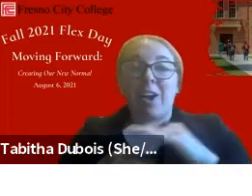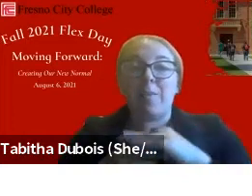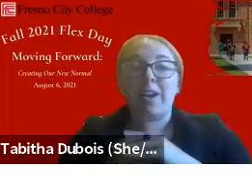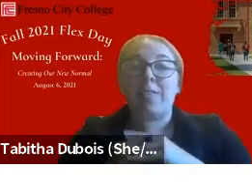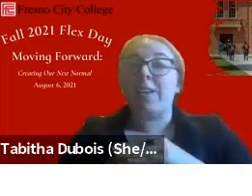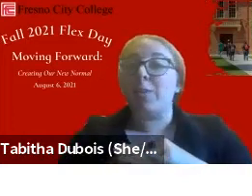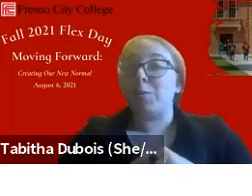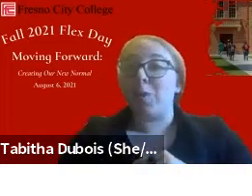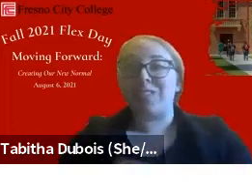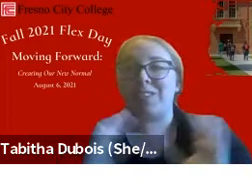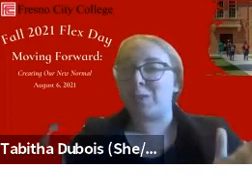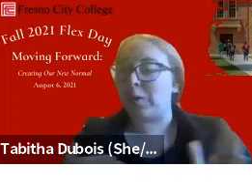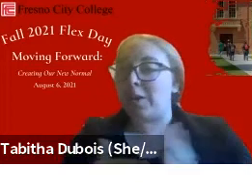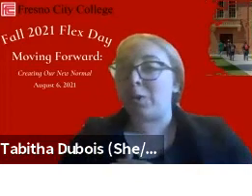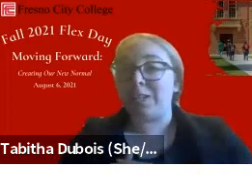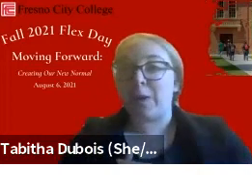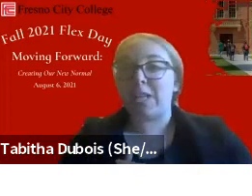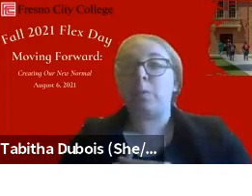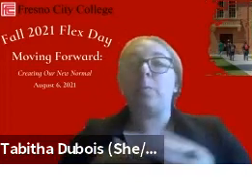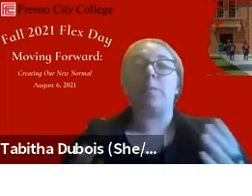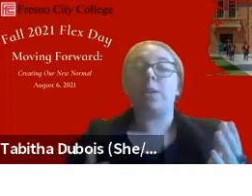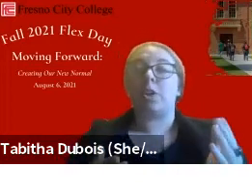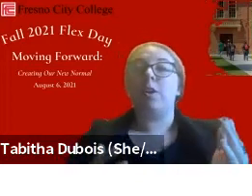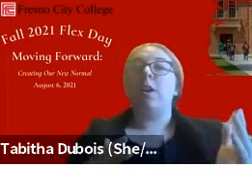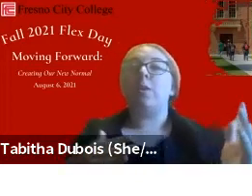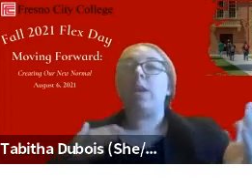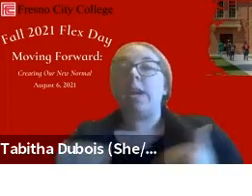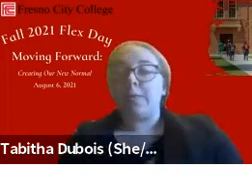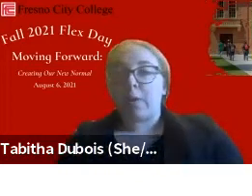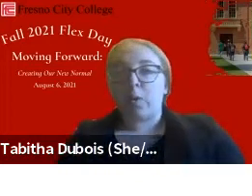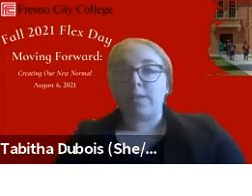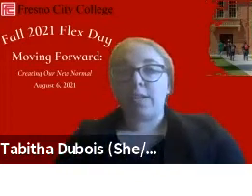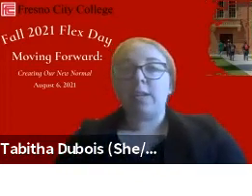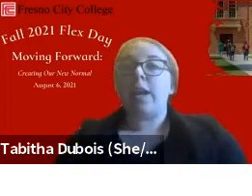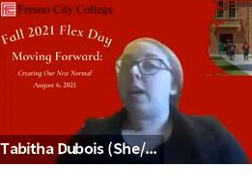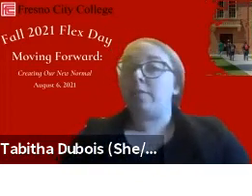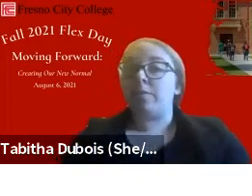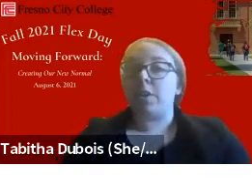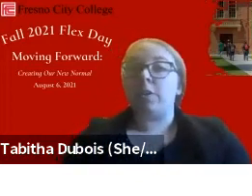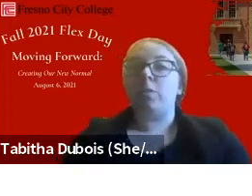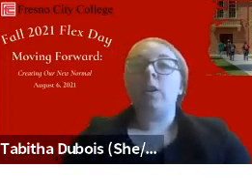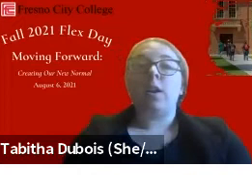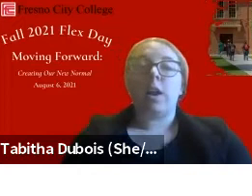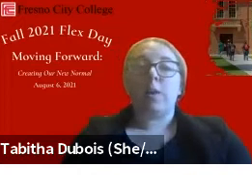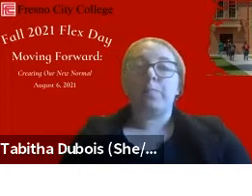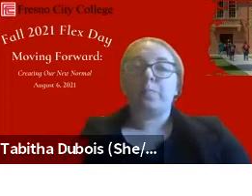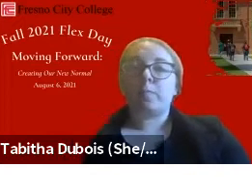then again, get those requests in as early as possible. We want to make sure that we can get that request in, get it covered for